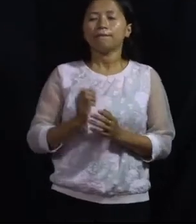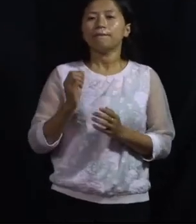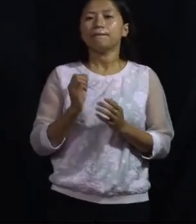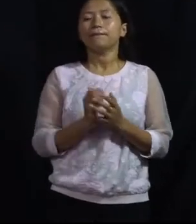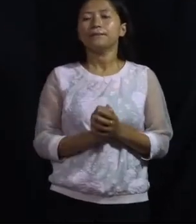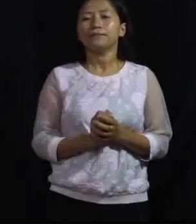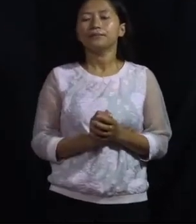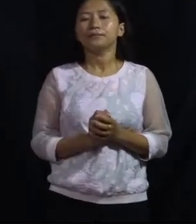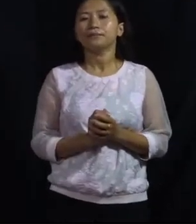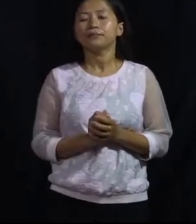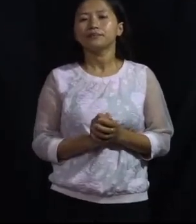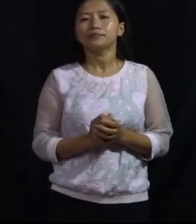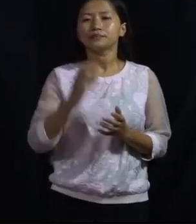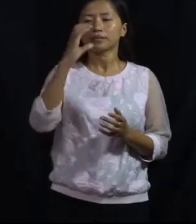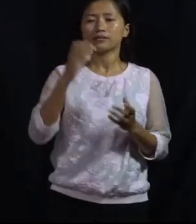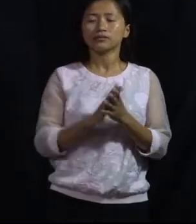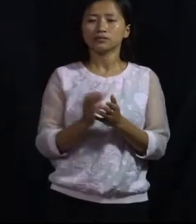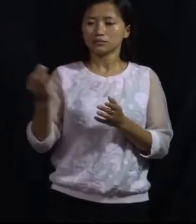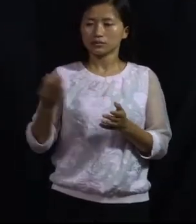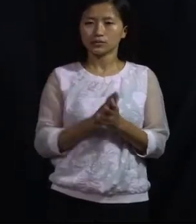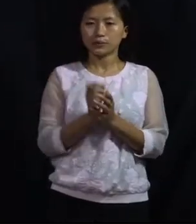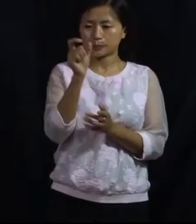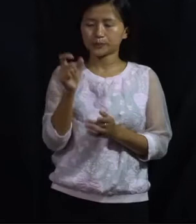Mr. C, the new partner.